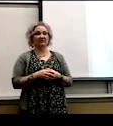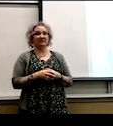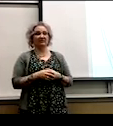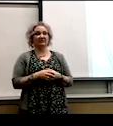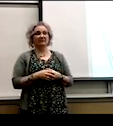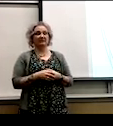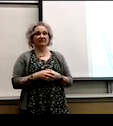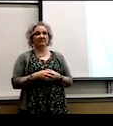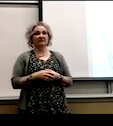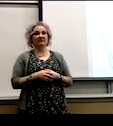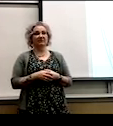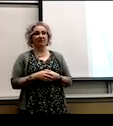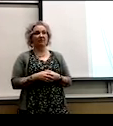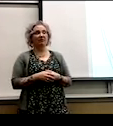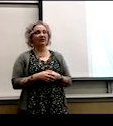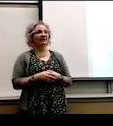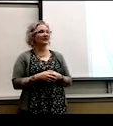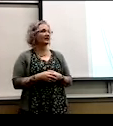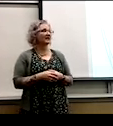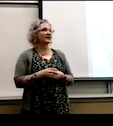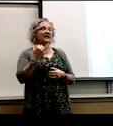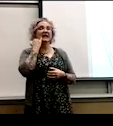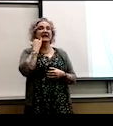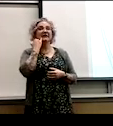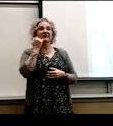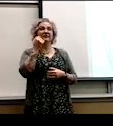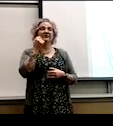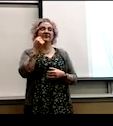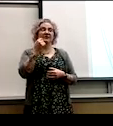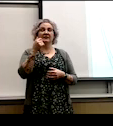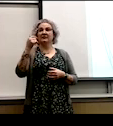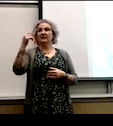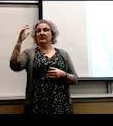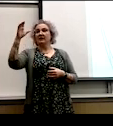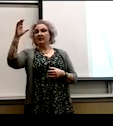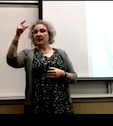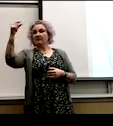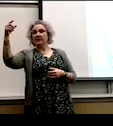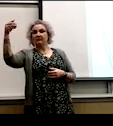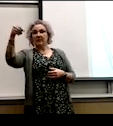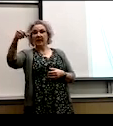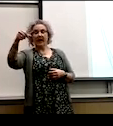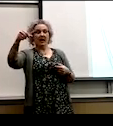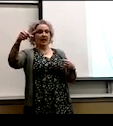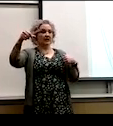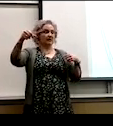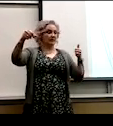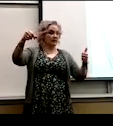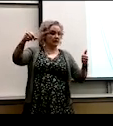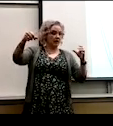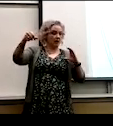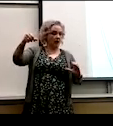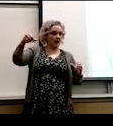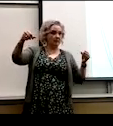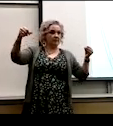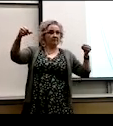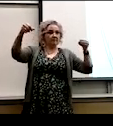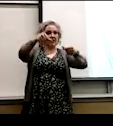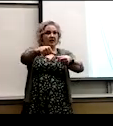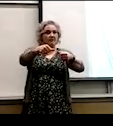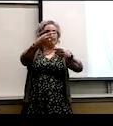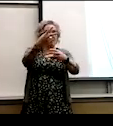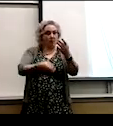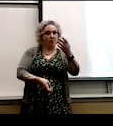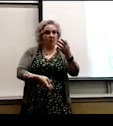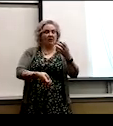program, I tell my patients, please go to the day program. If they have, for my patients without Down